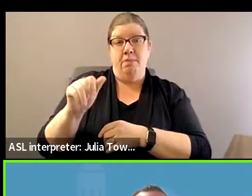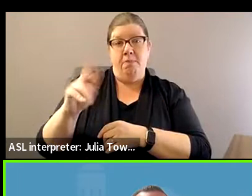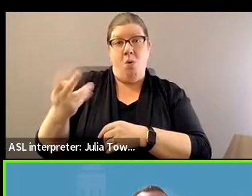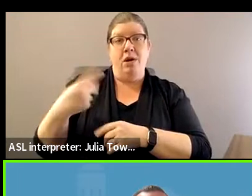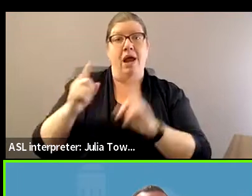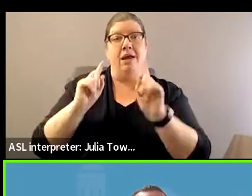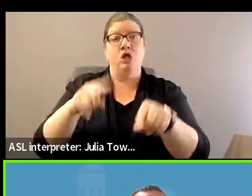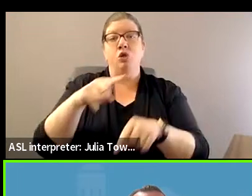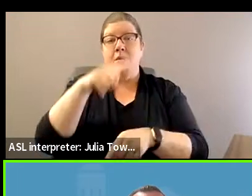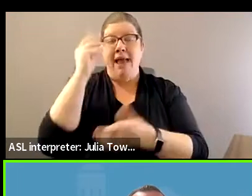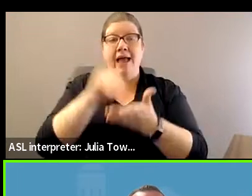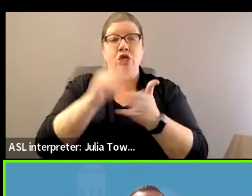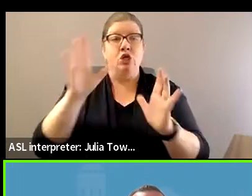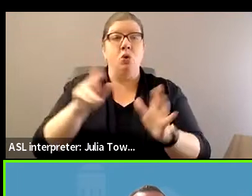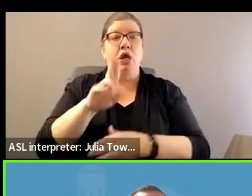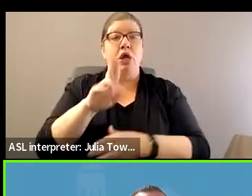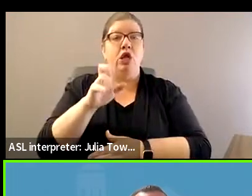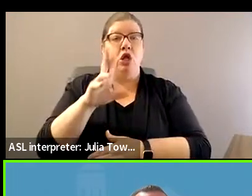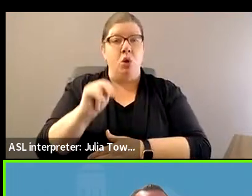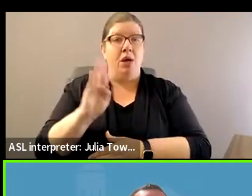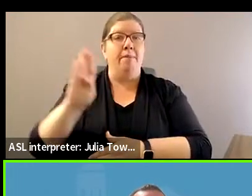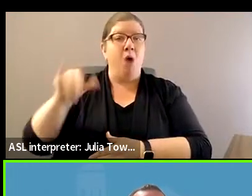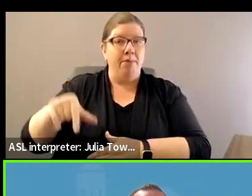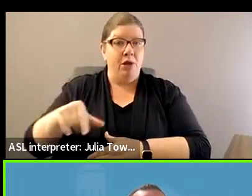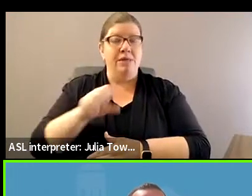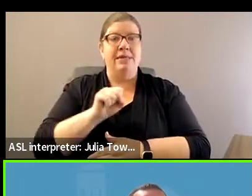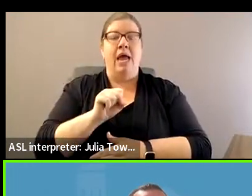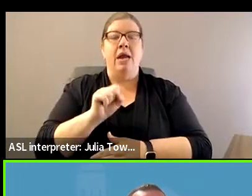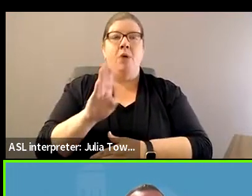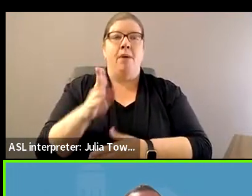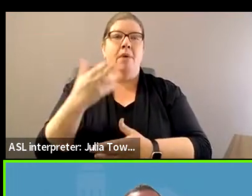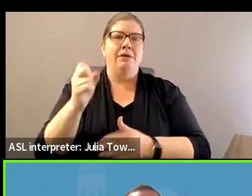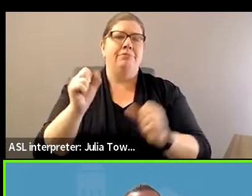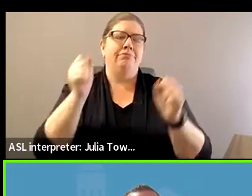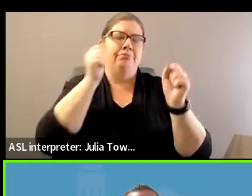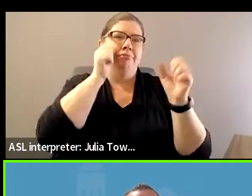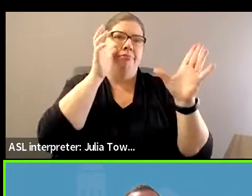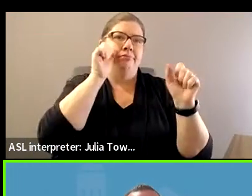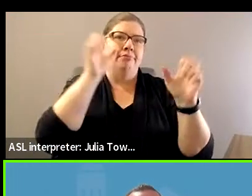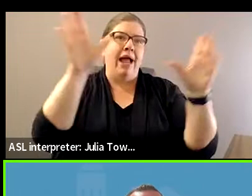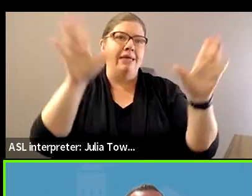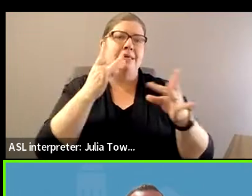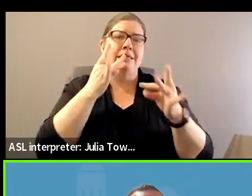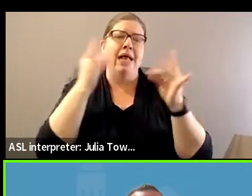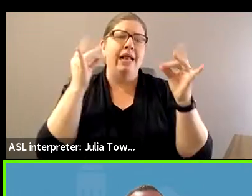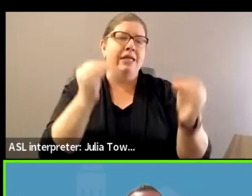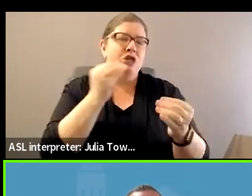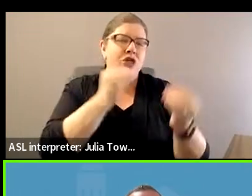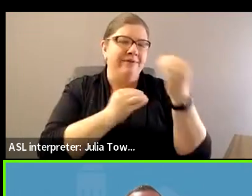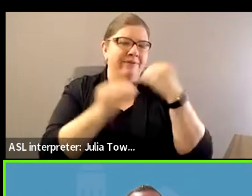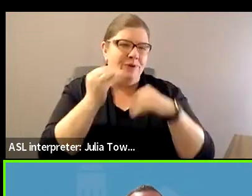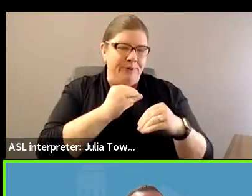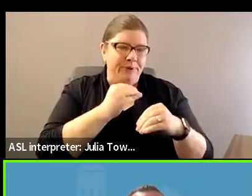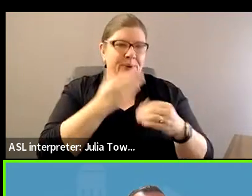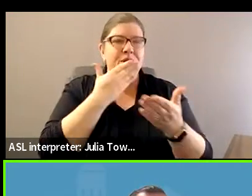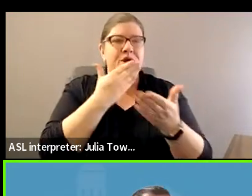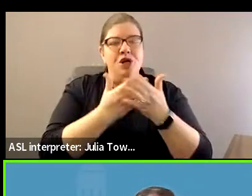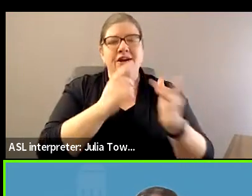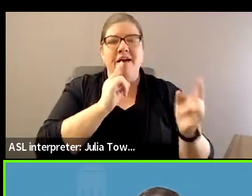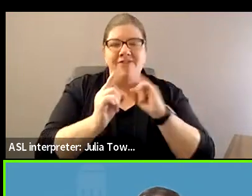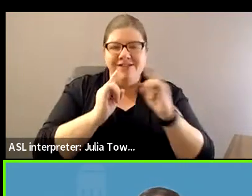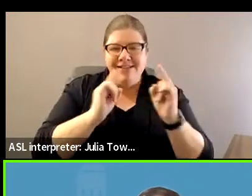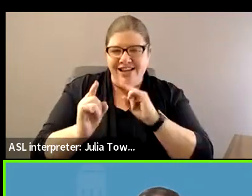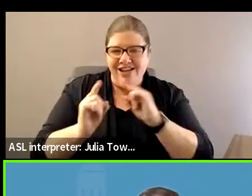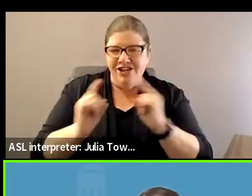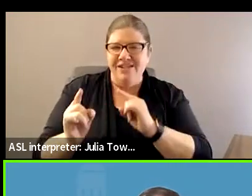Black Student Union barbecue at Santa Barbara High School. It was an amazing event and delicious food. Got to have some really good